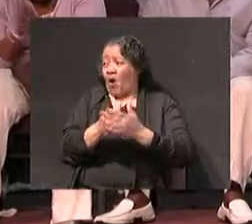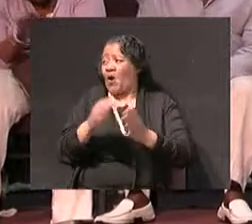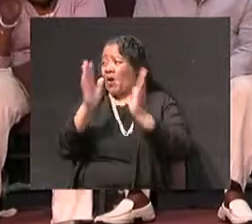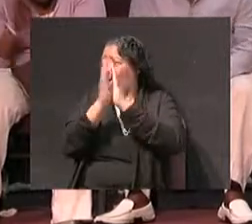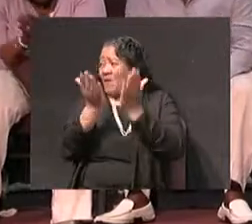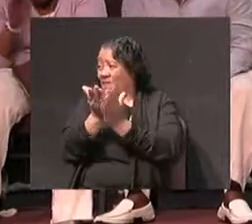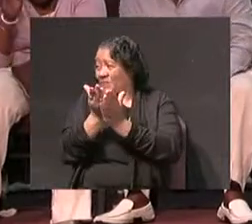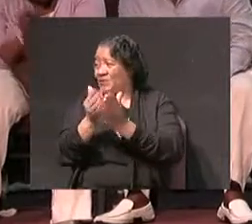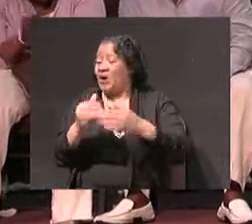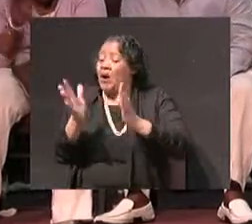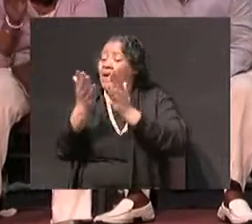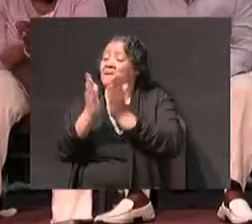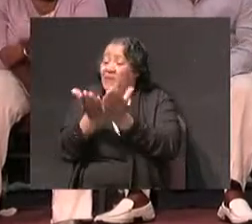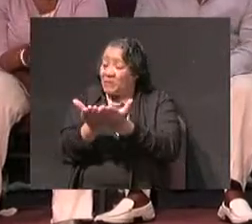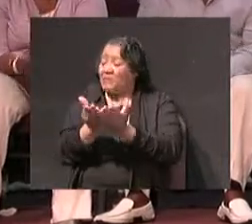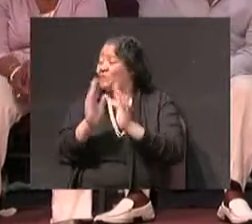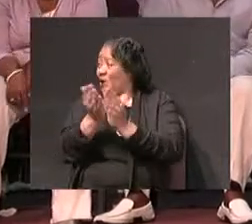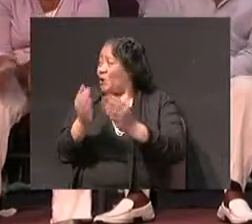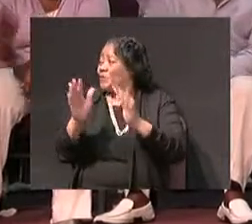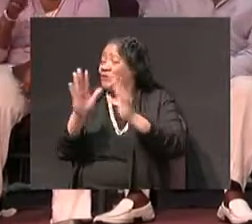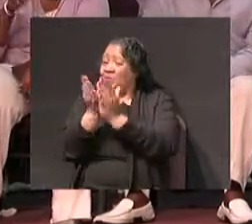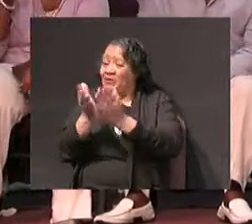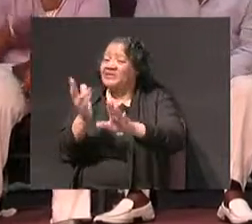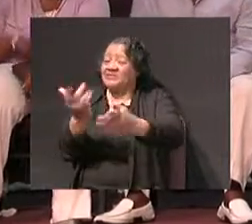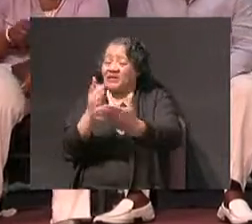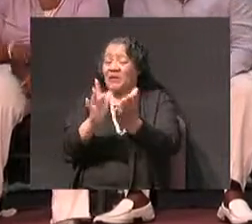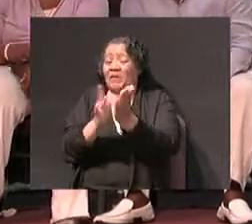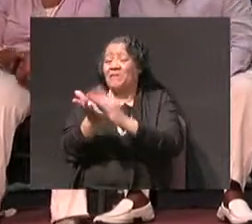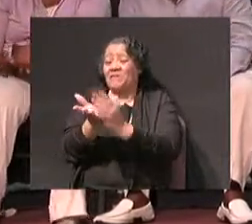Because every prayer you turn